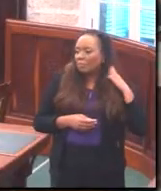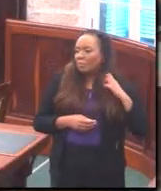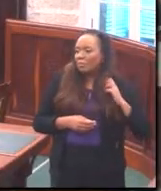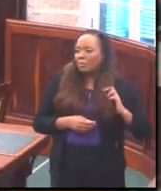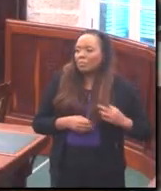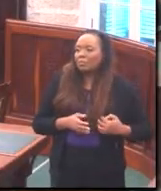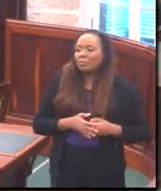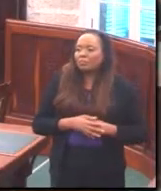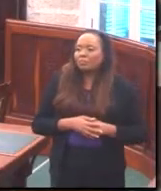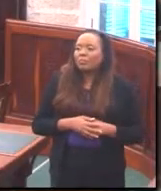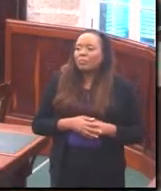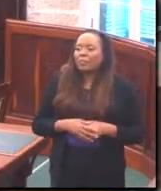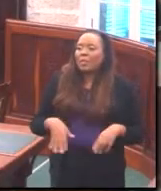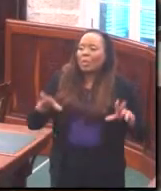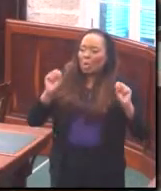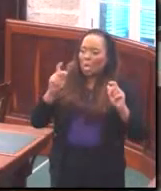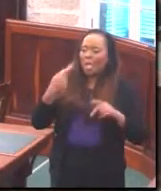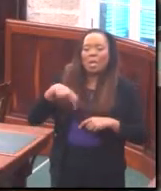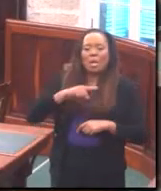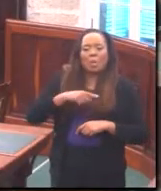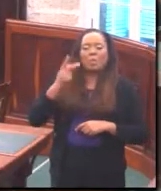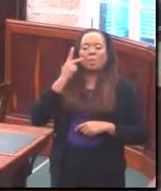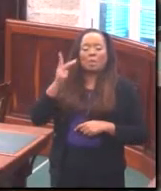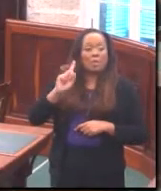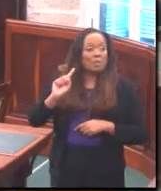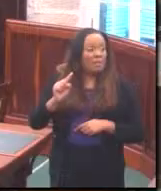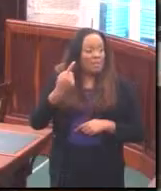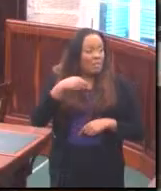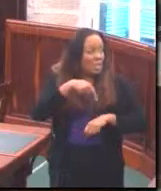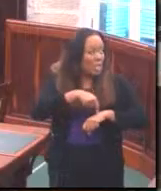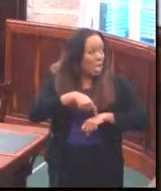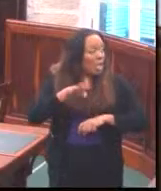worse confounded. We saw for the first time in this country